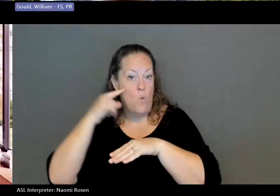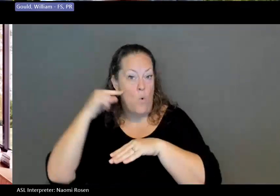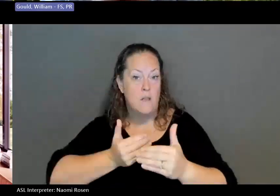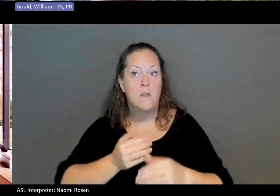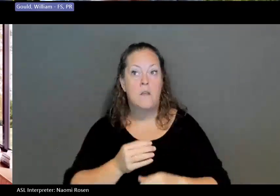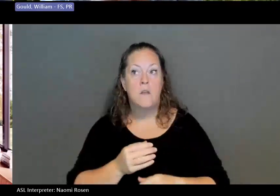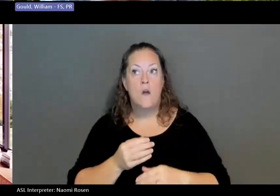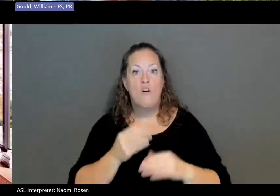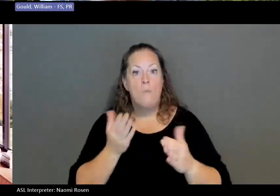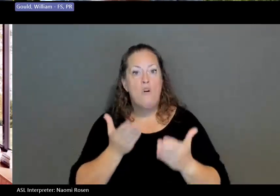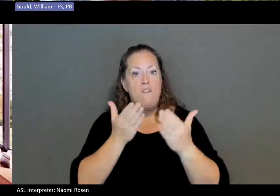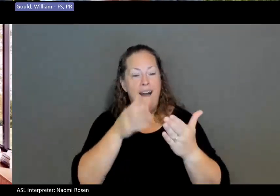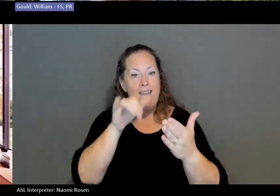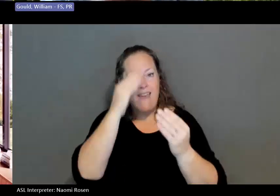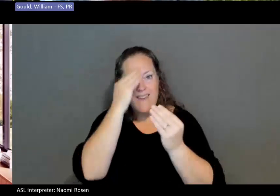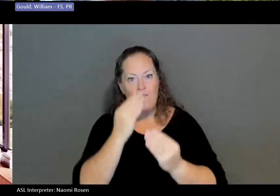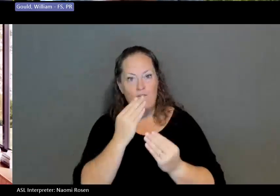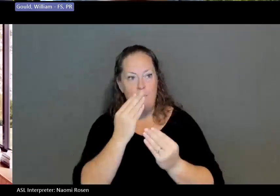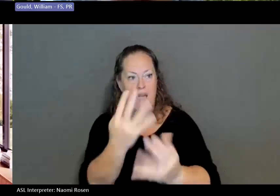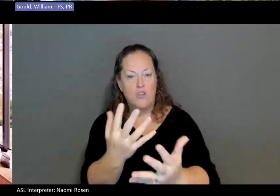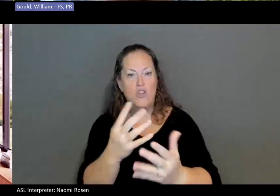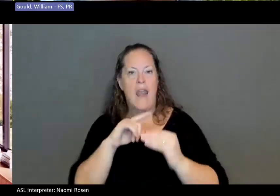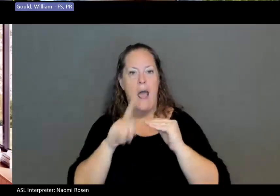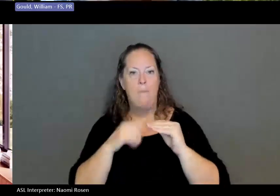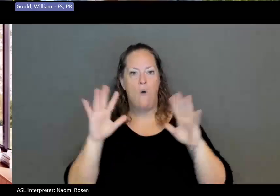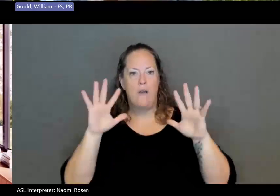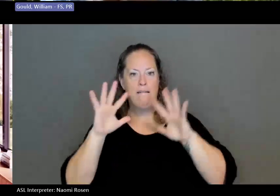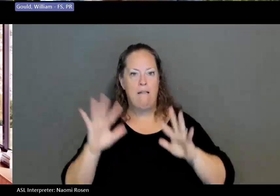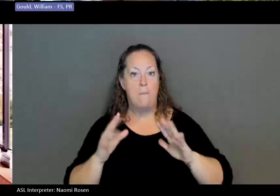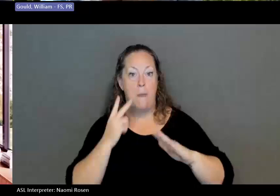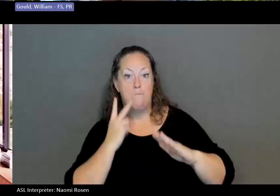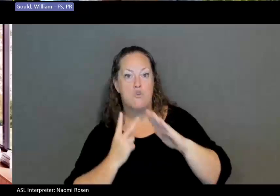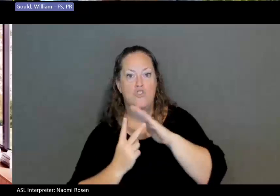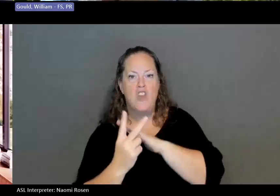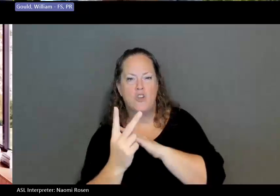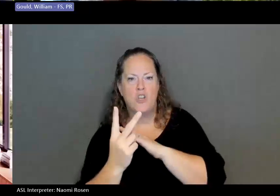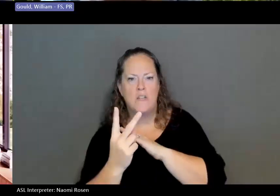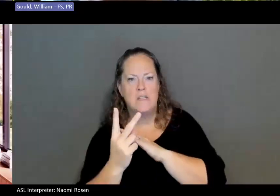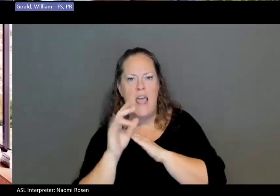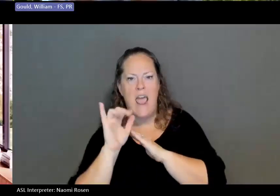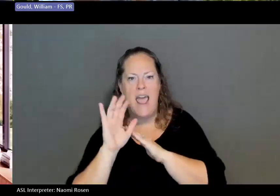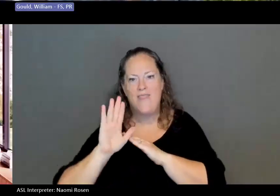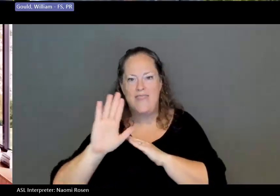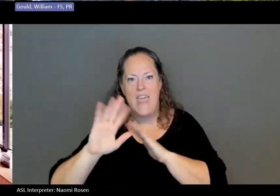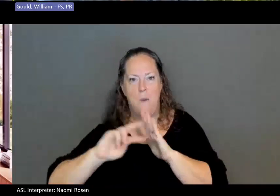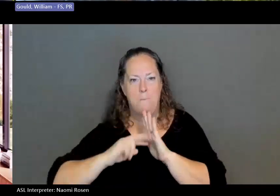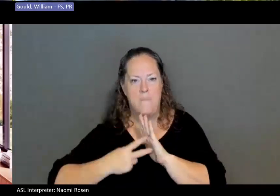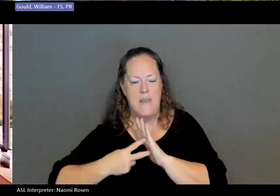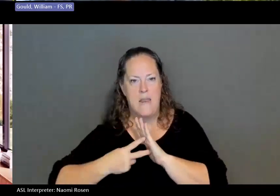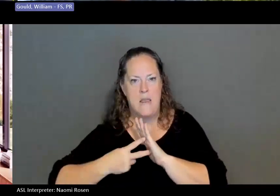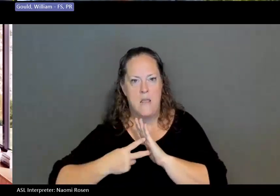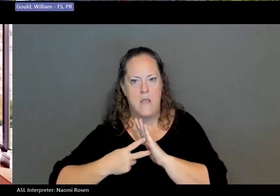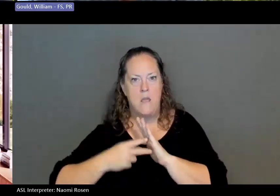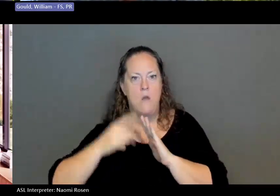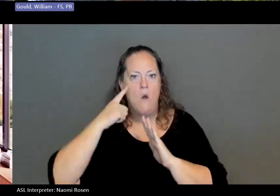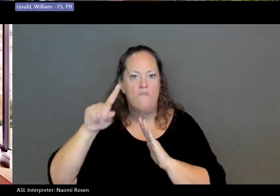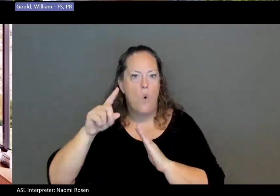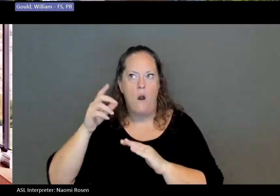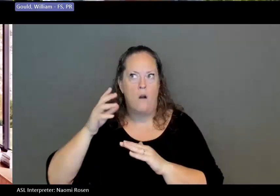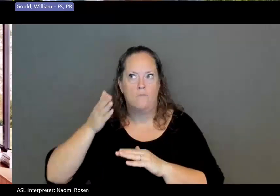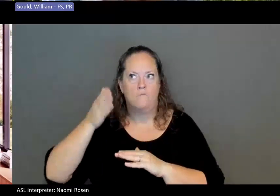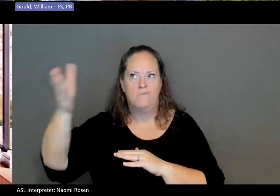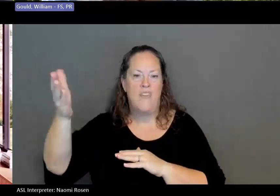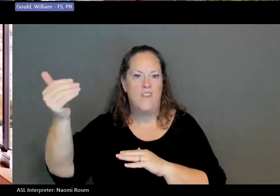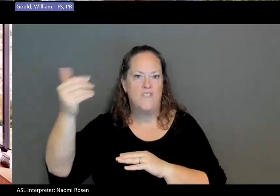information about climate projections and what they mean in the sort of midterm